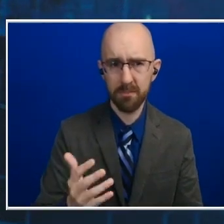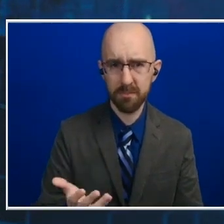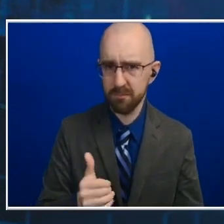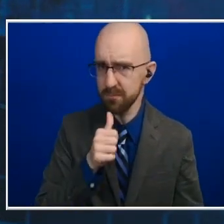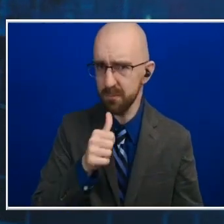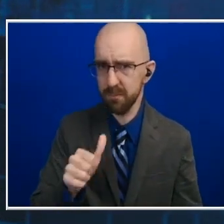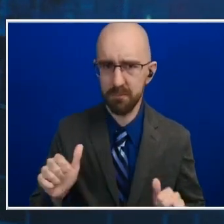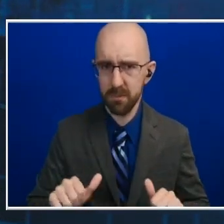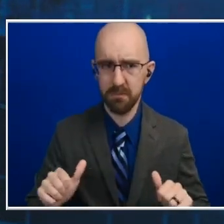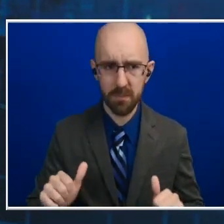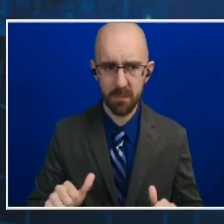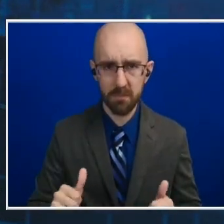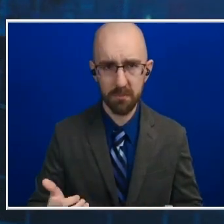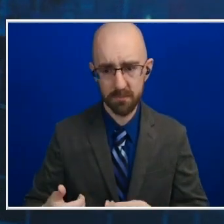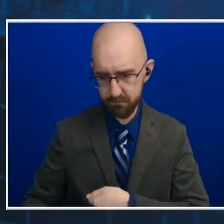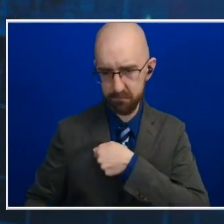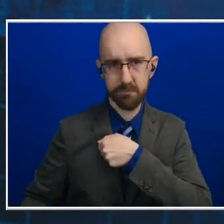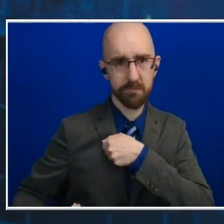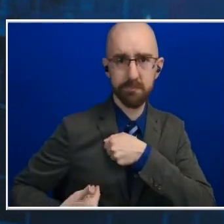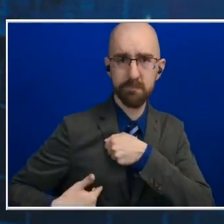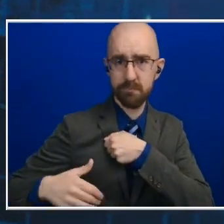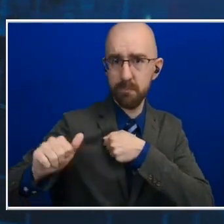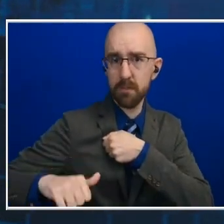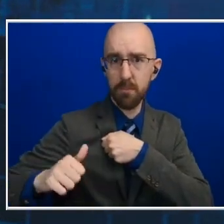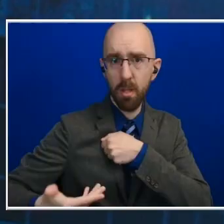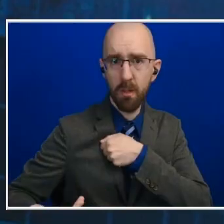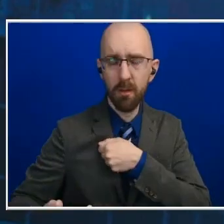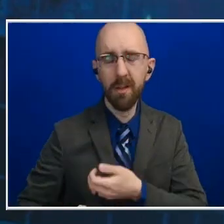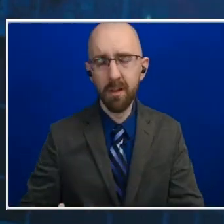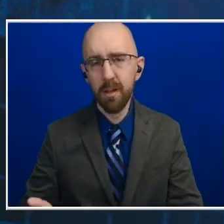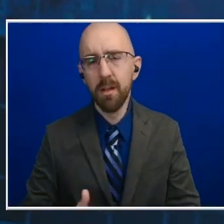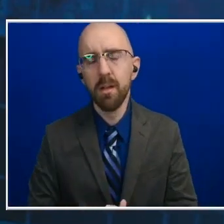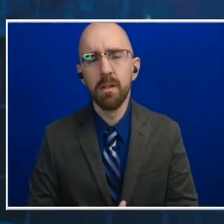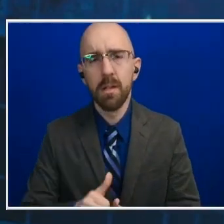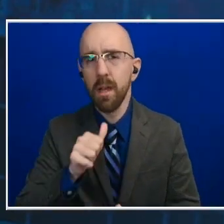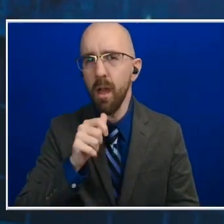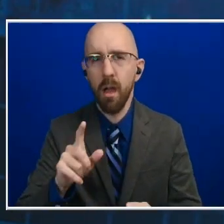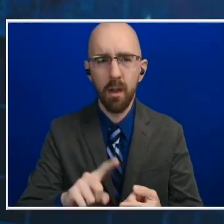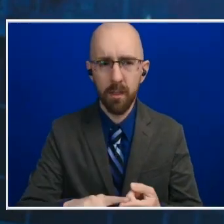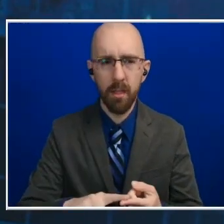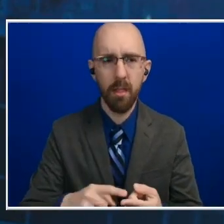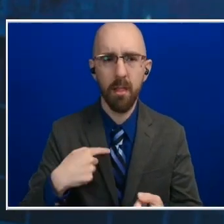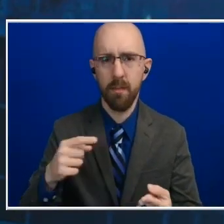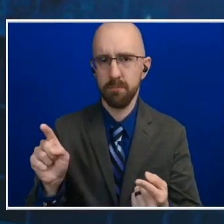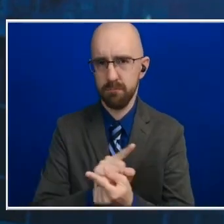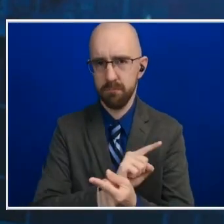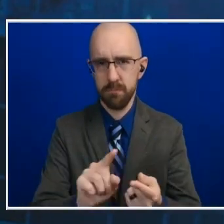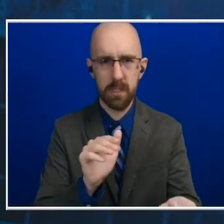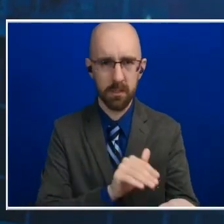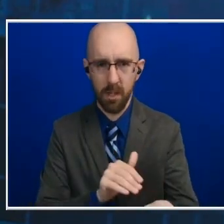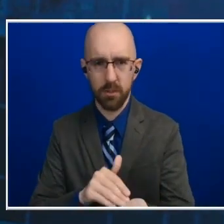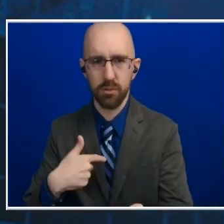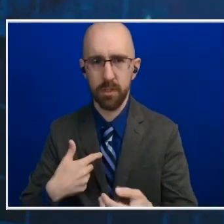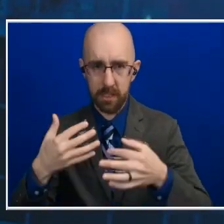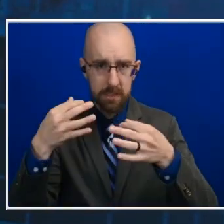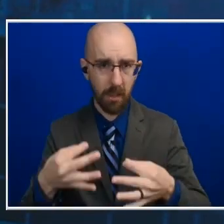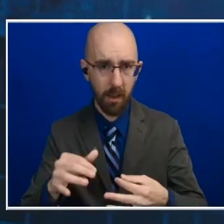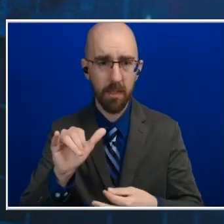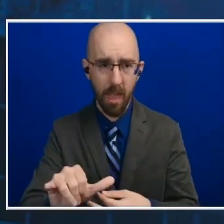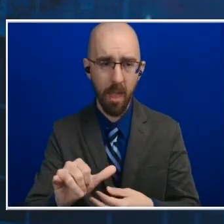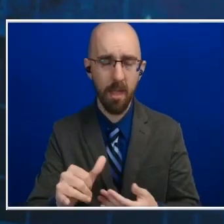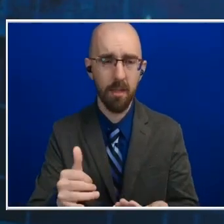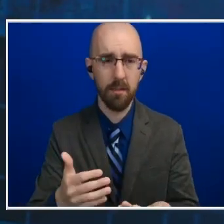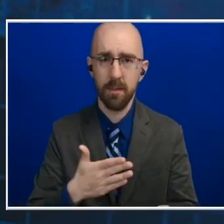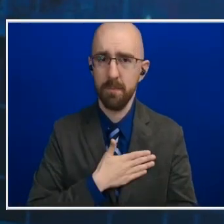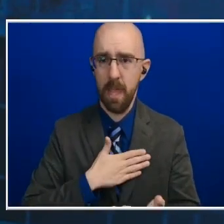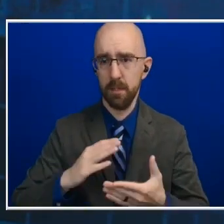is. So it wasn't until, you know, meeting with all those doctors that I decided that this is my story now and this is how I'm